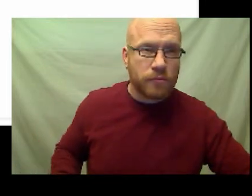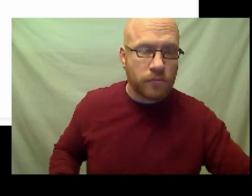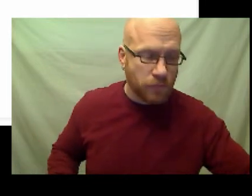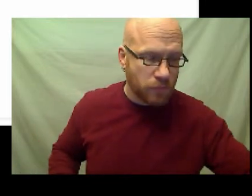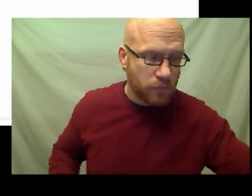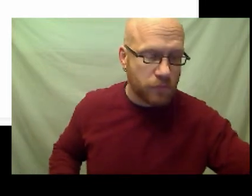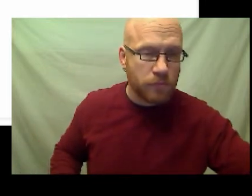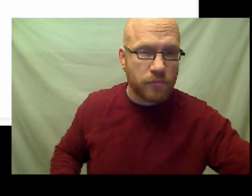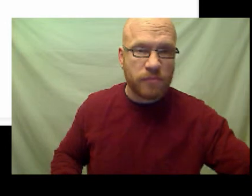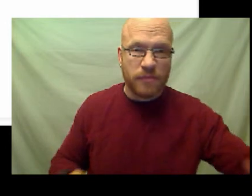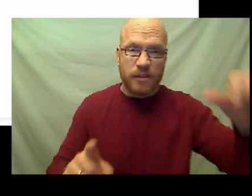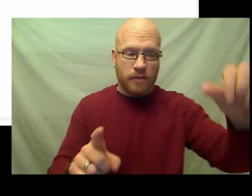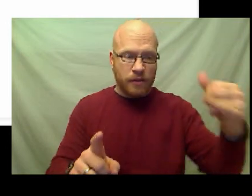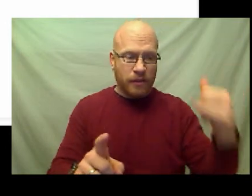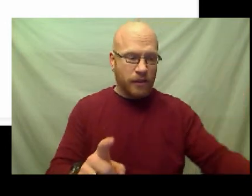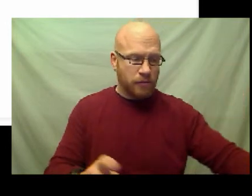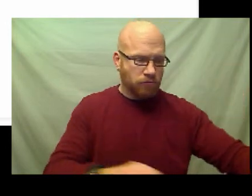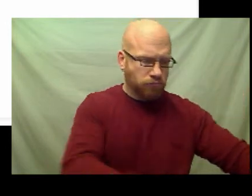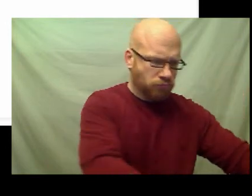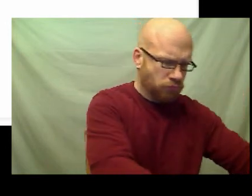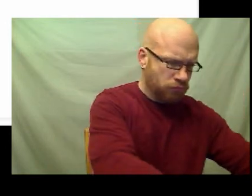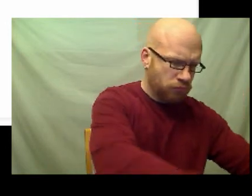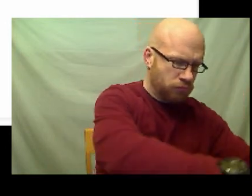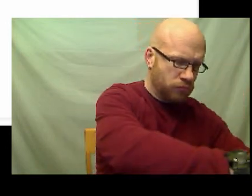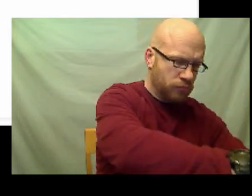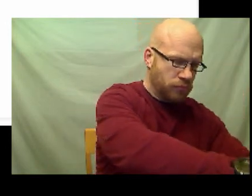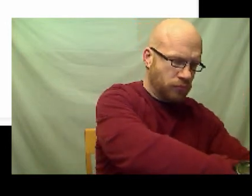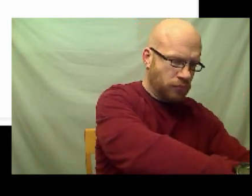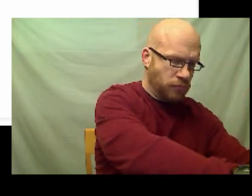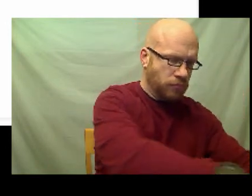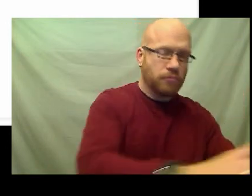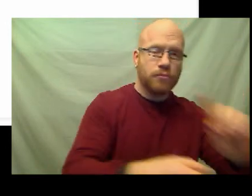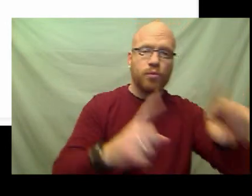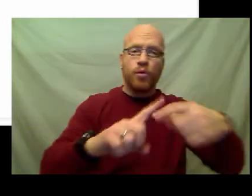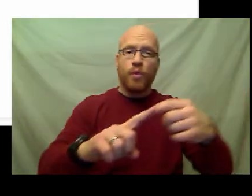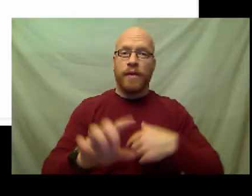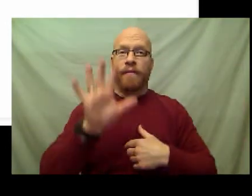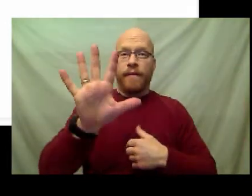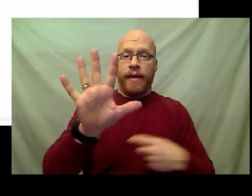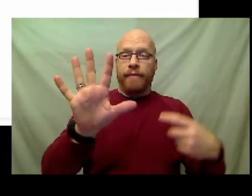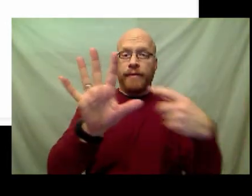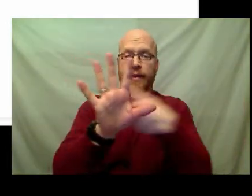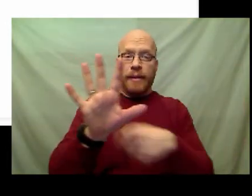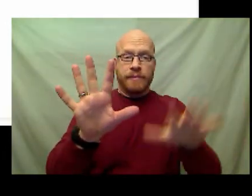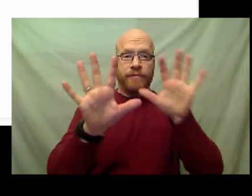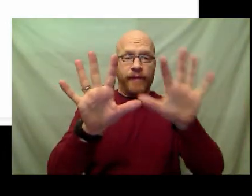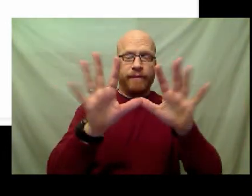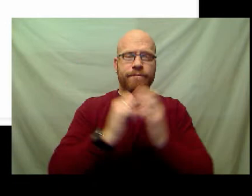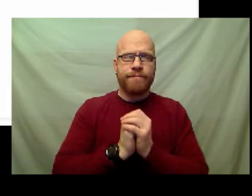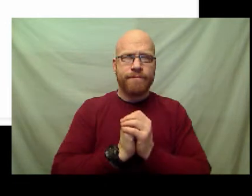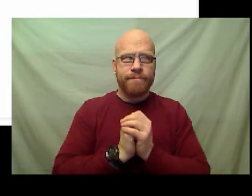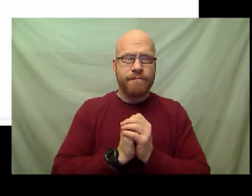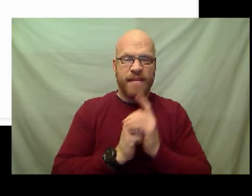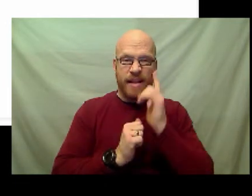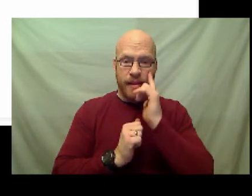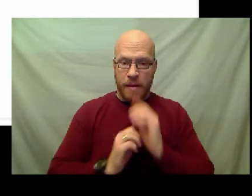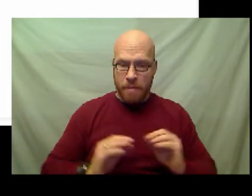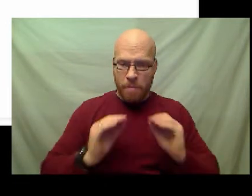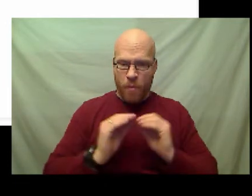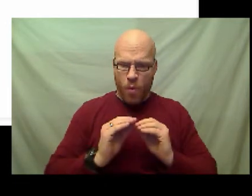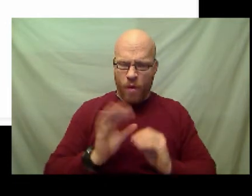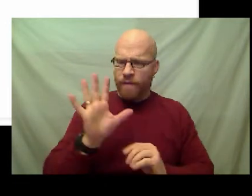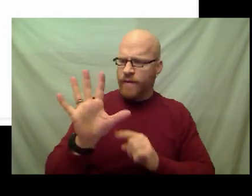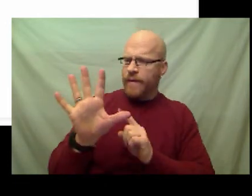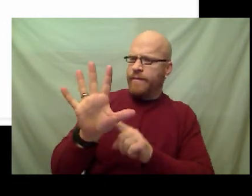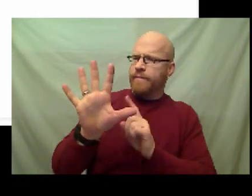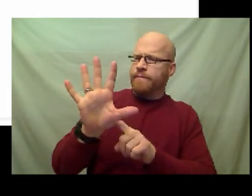Now, as you write these factors, hold on one second, I'm sorry. When I write these factors, 5 times 5, think to yourself, can I divide 5